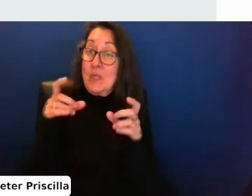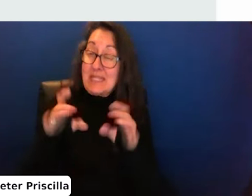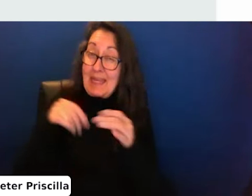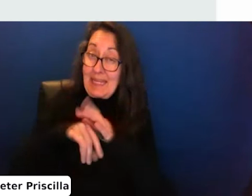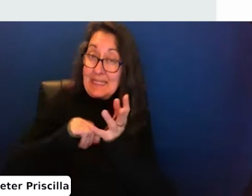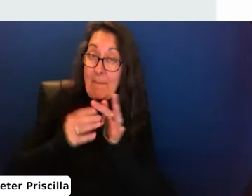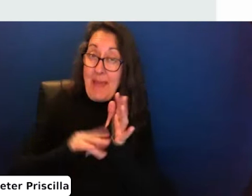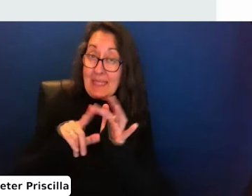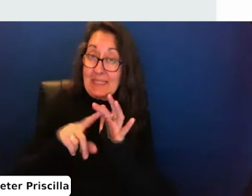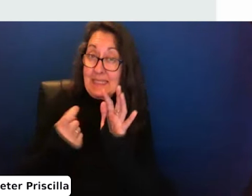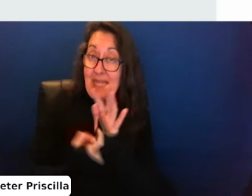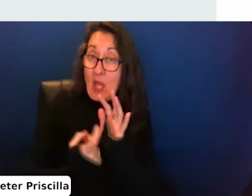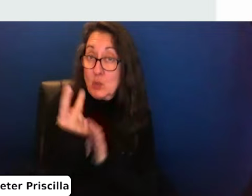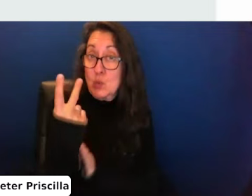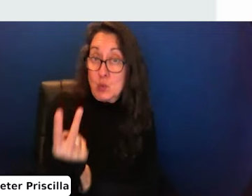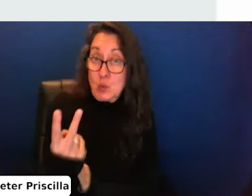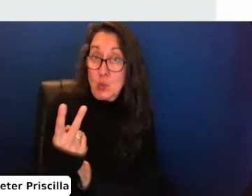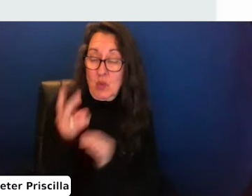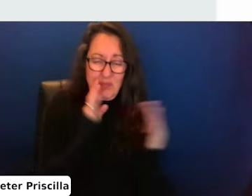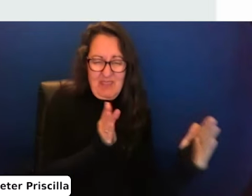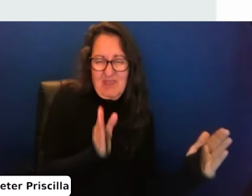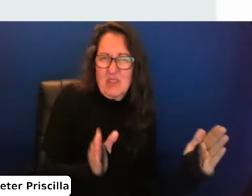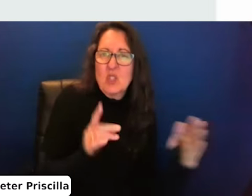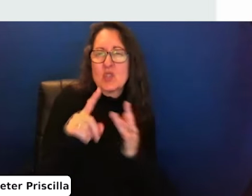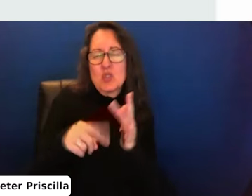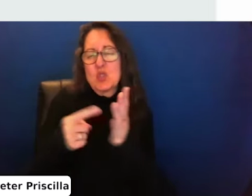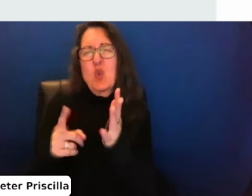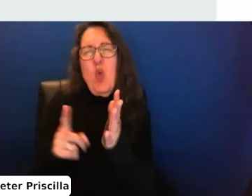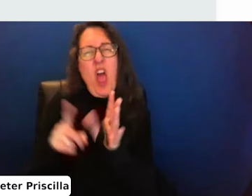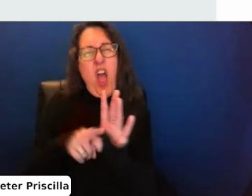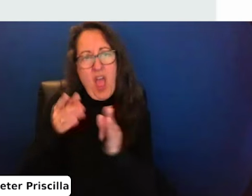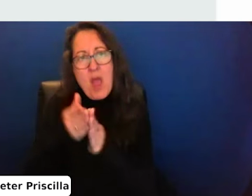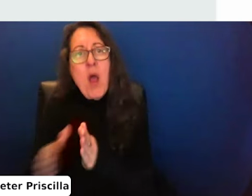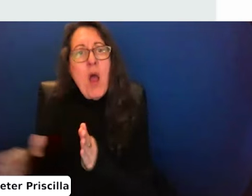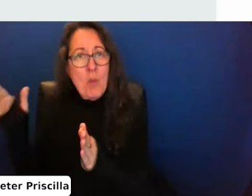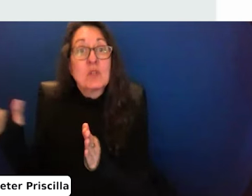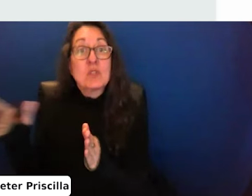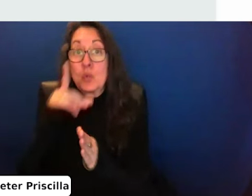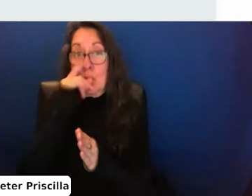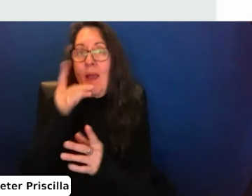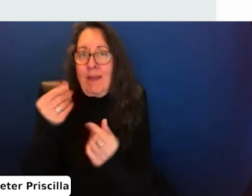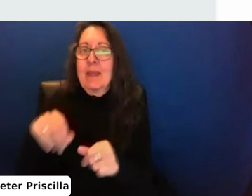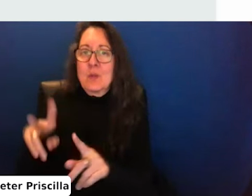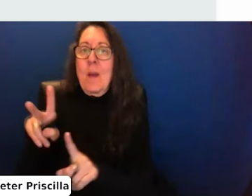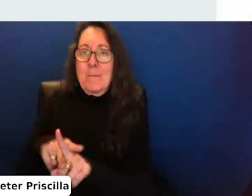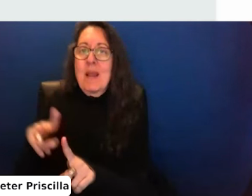start and commence your degree in 2027, you would be eligible for the program.